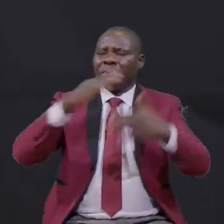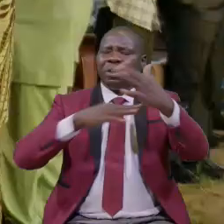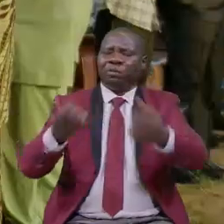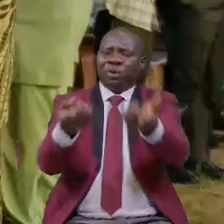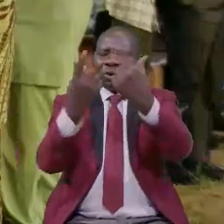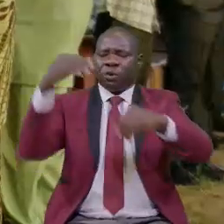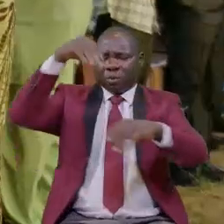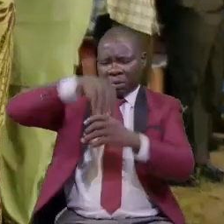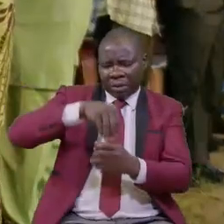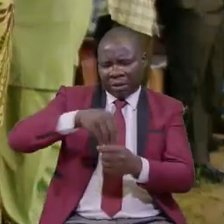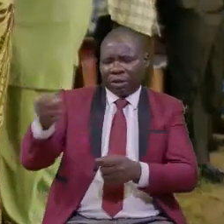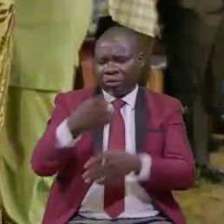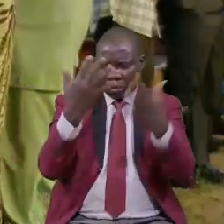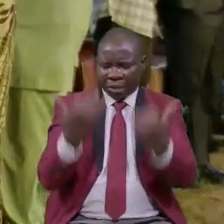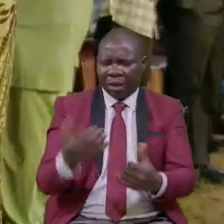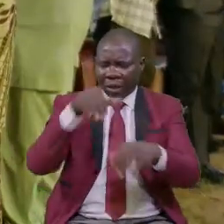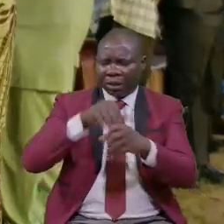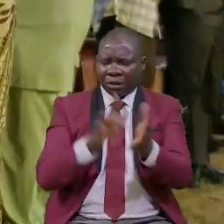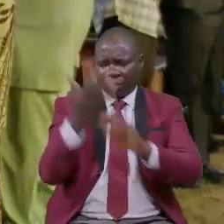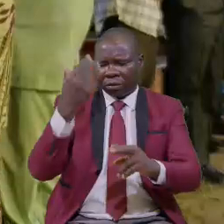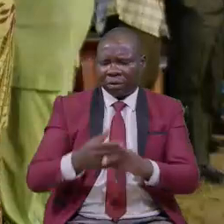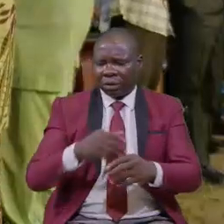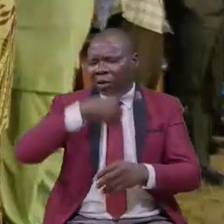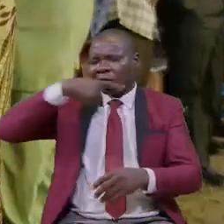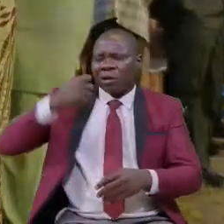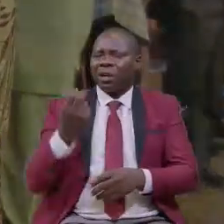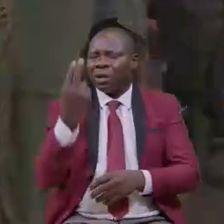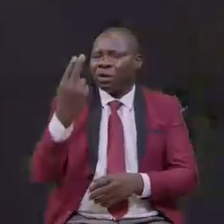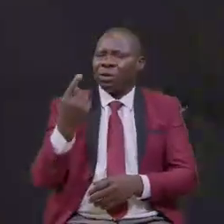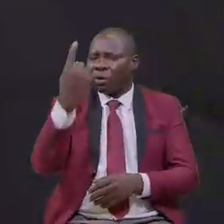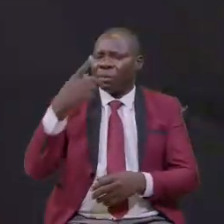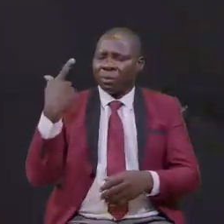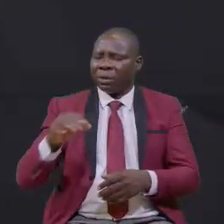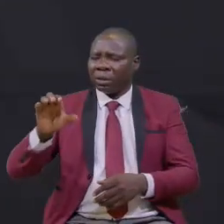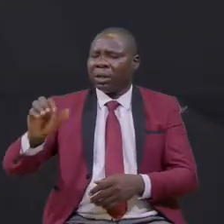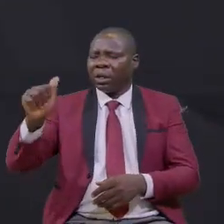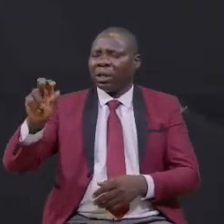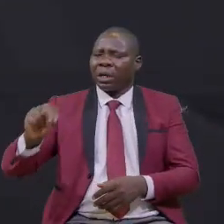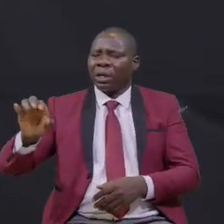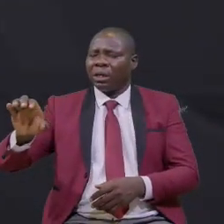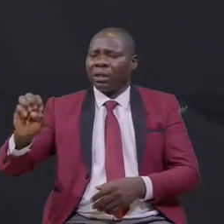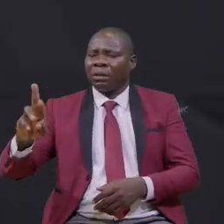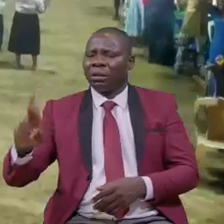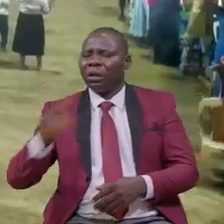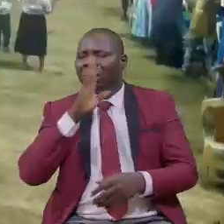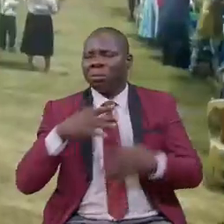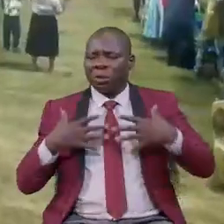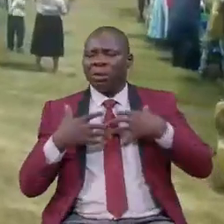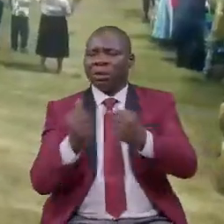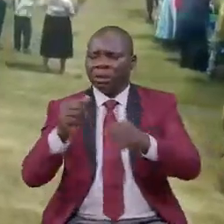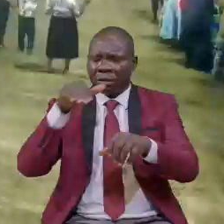now. Dry up the cancer. Be healed in Jesus'